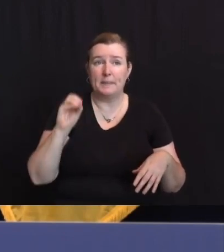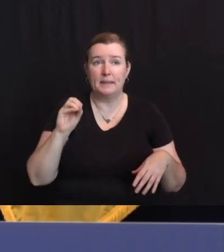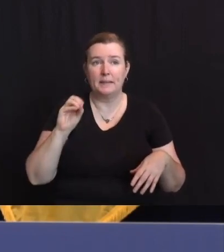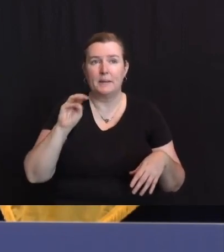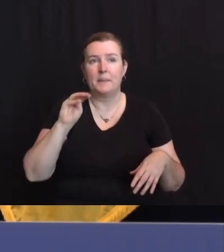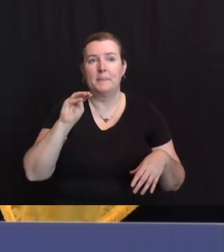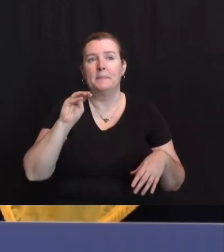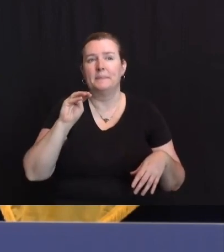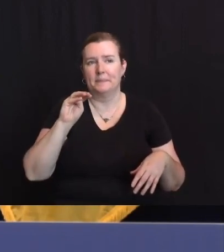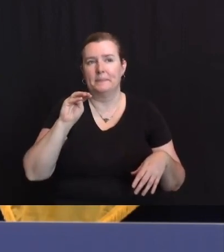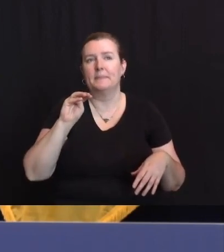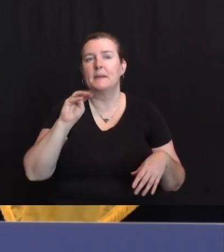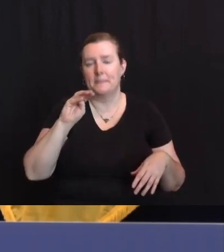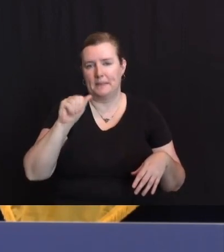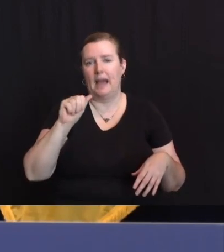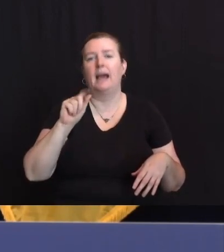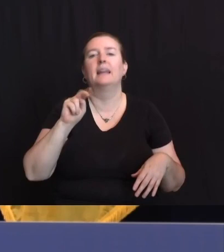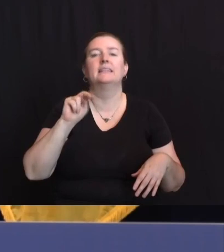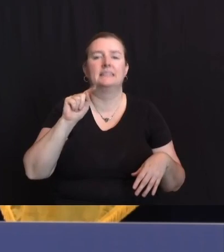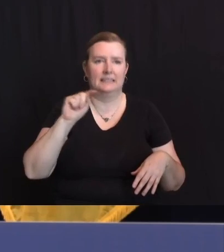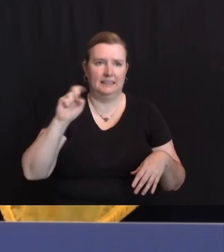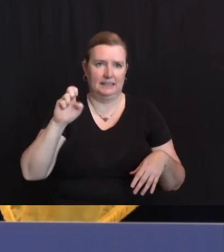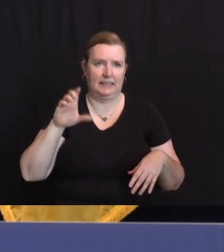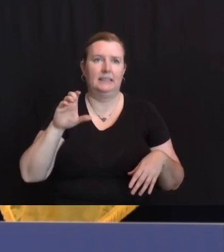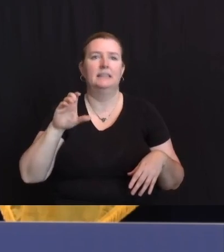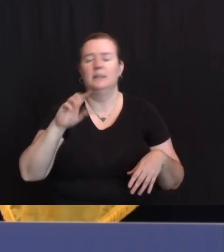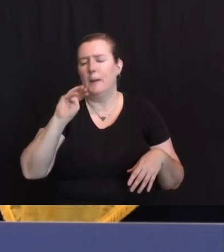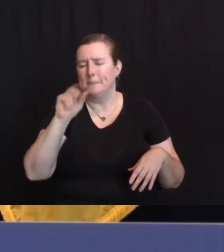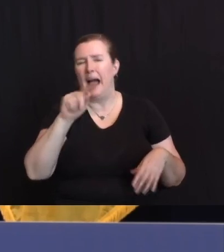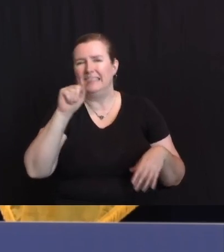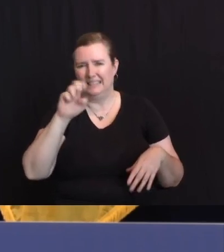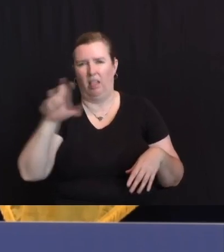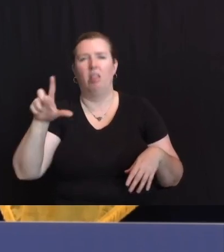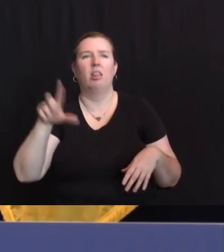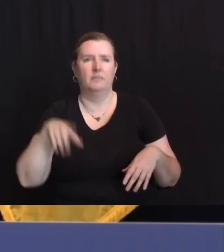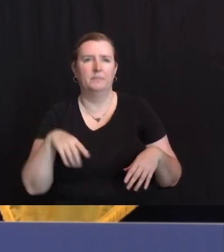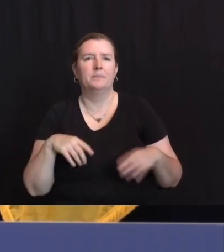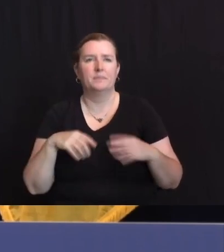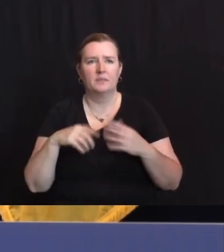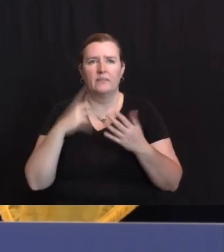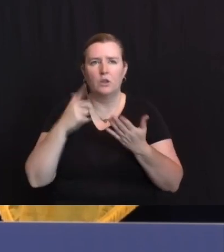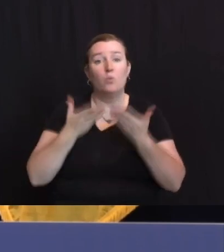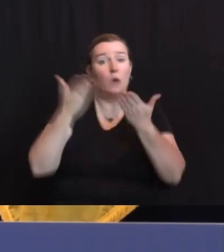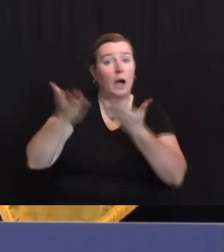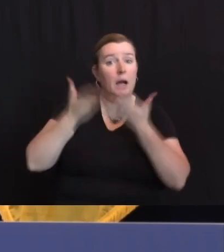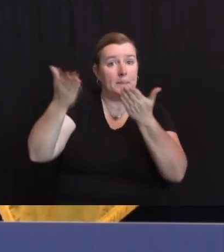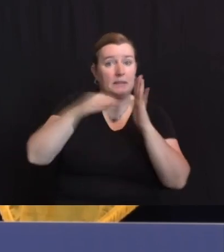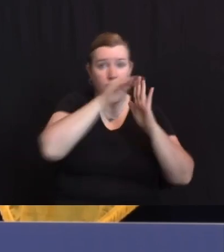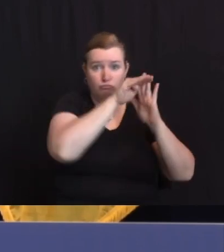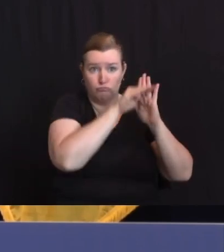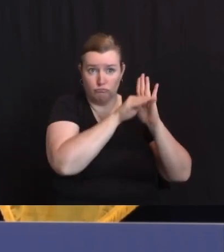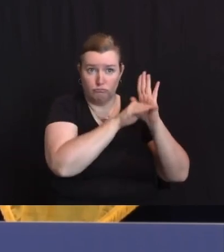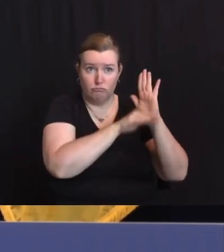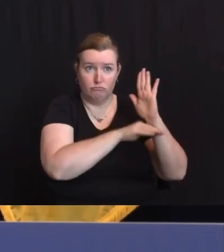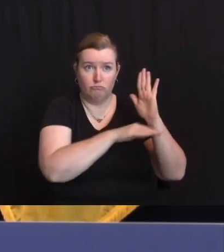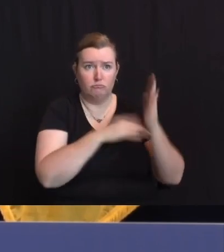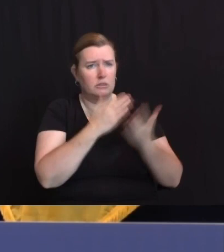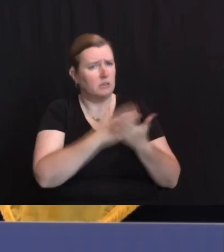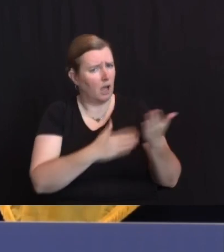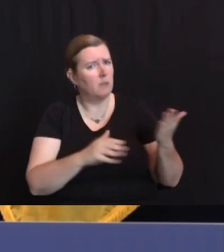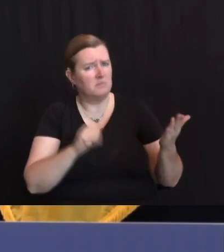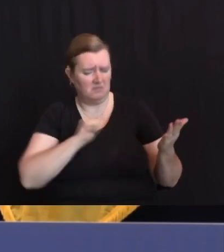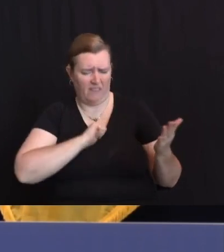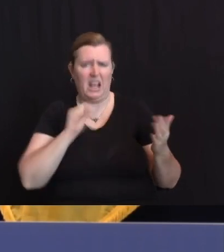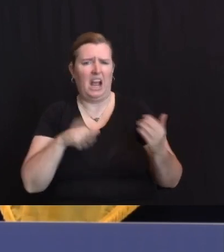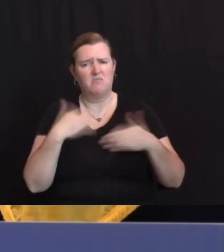recognized expert in this arena. They went out, they gave us a bunch of recommendations, some of which we could take on our own, and we have. Others of